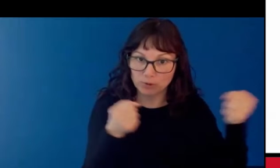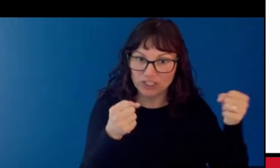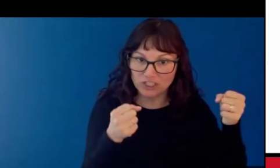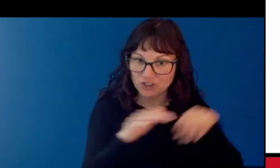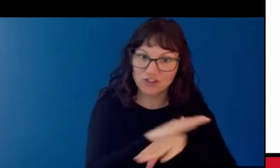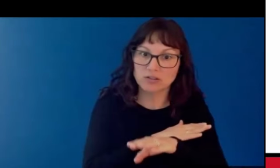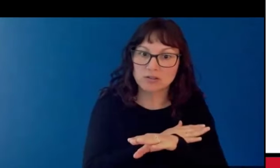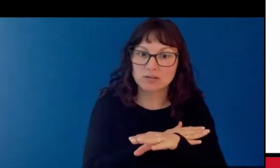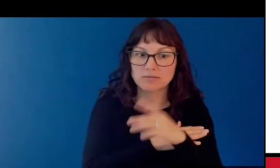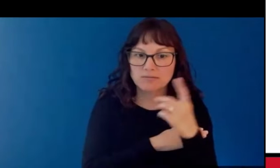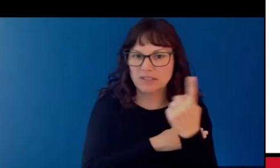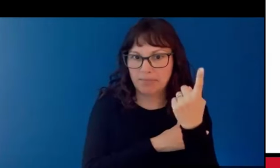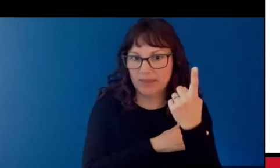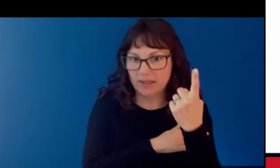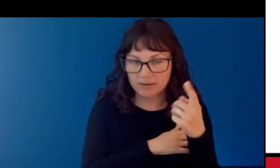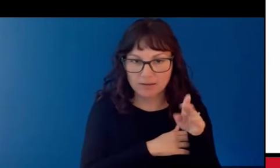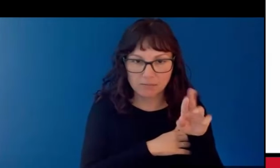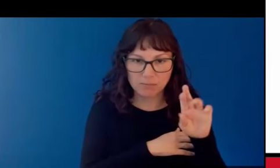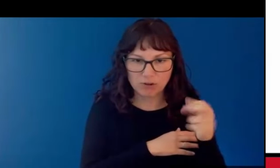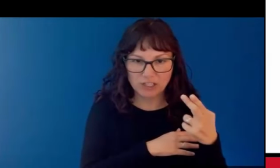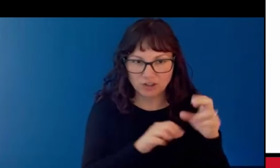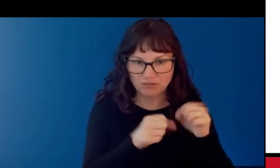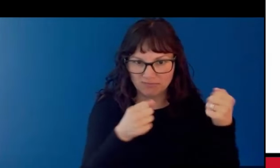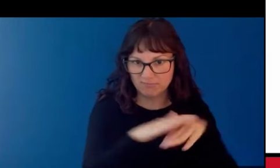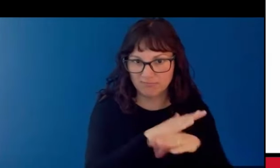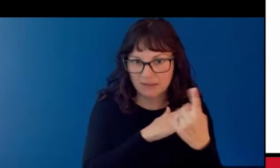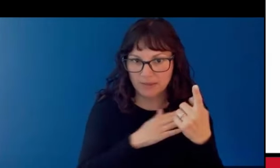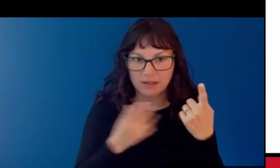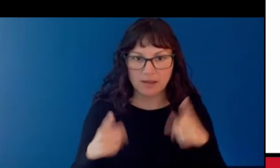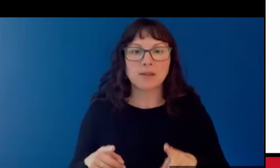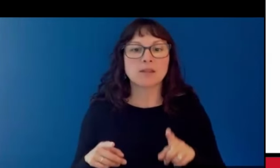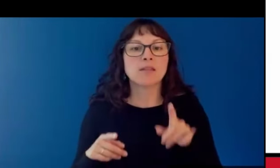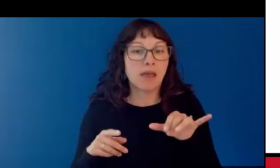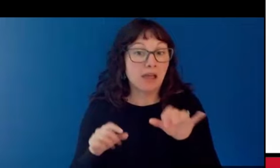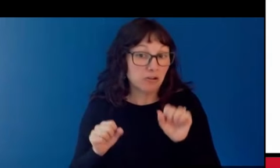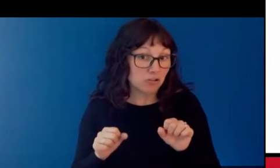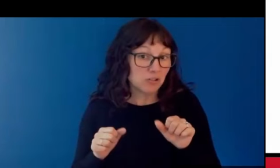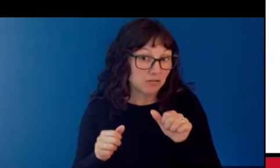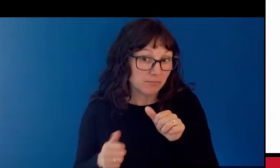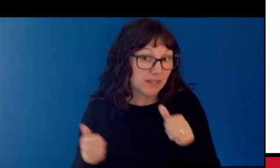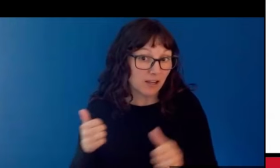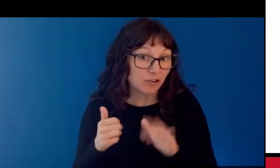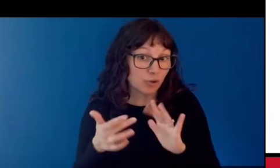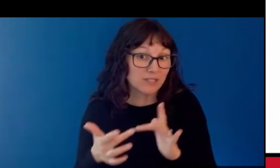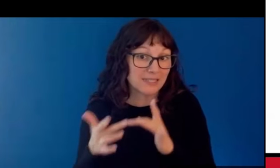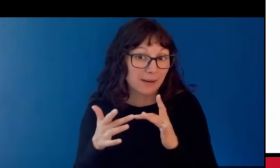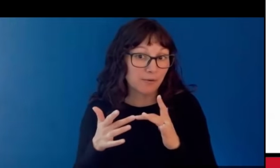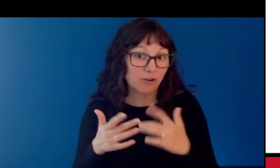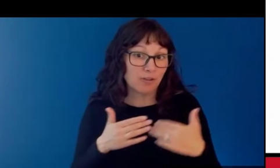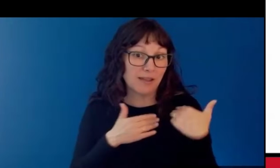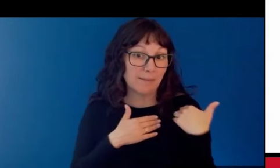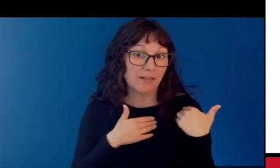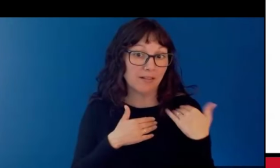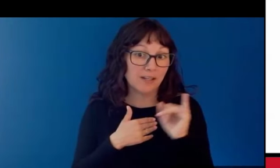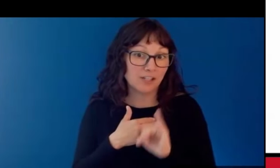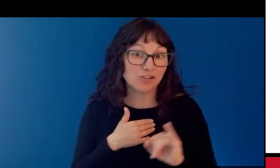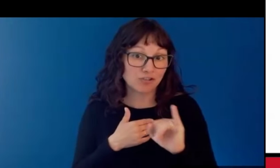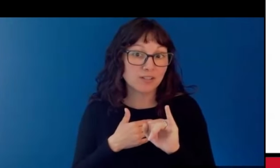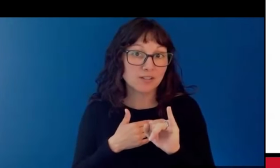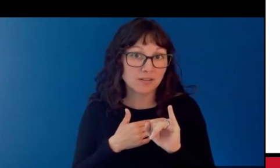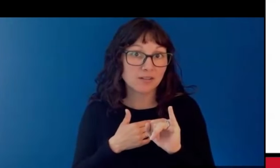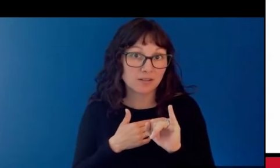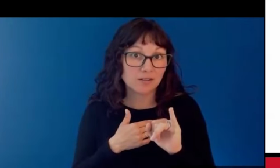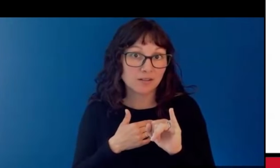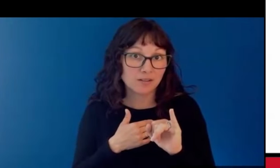breach of some sort, that could actually fall under your cyber liability insurance as opposed